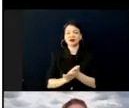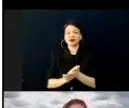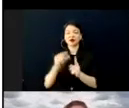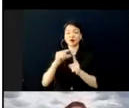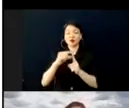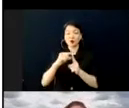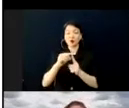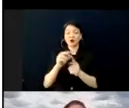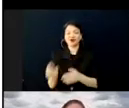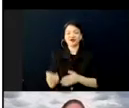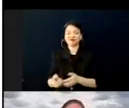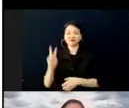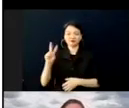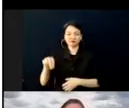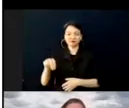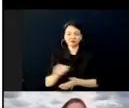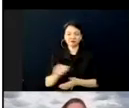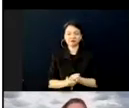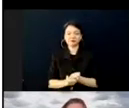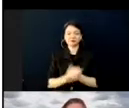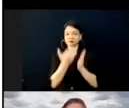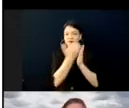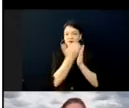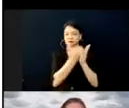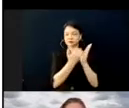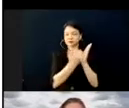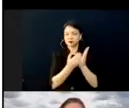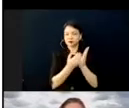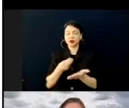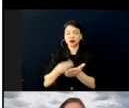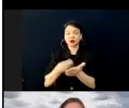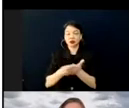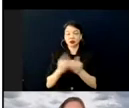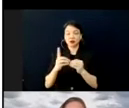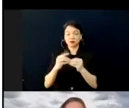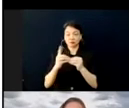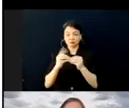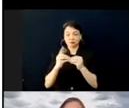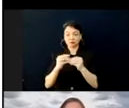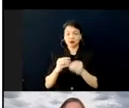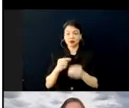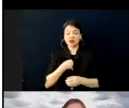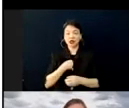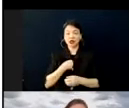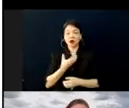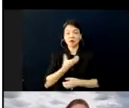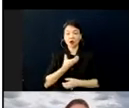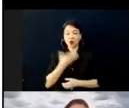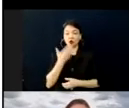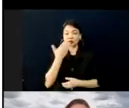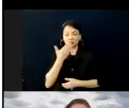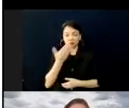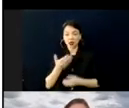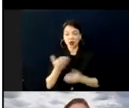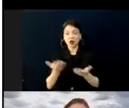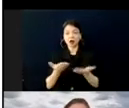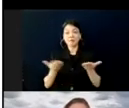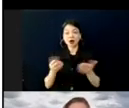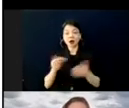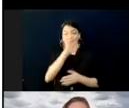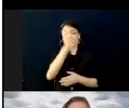we know that it's taken off in Indonesia. I'm just wondering what percent of Indonesians use e-money. What does everybody think? I will say you should think about this at the time